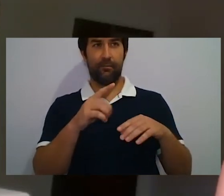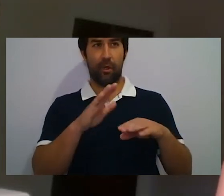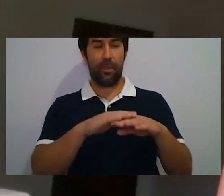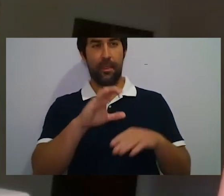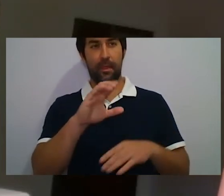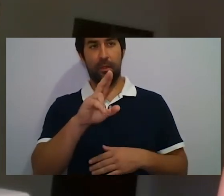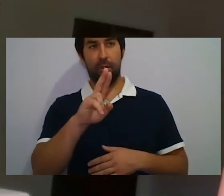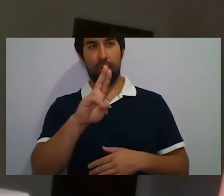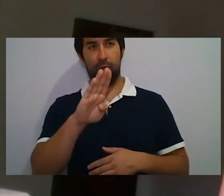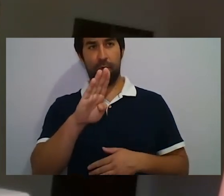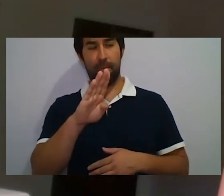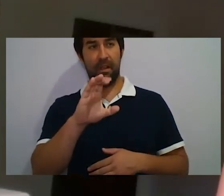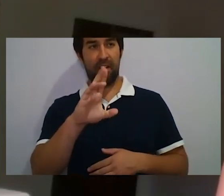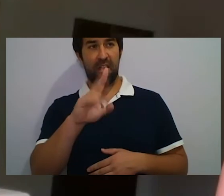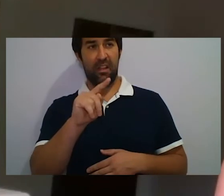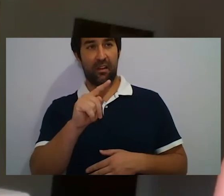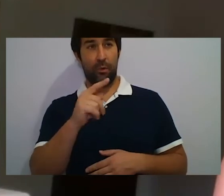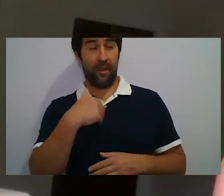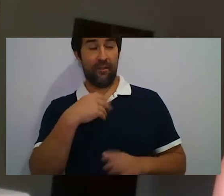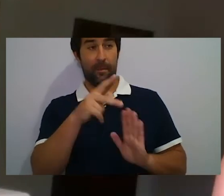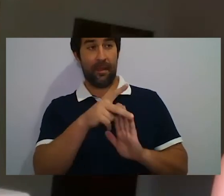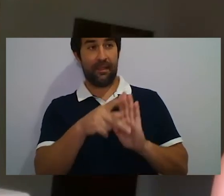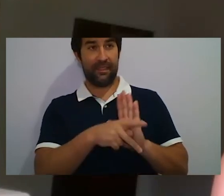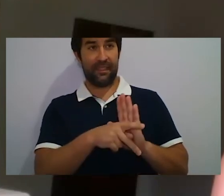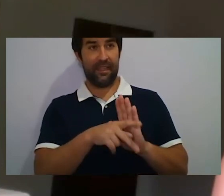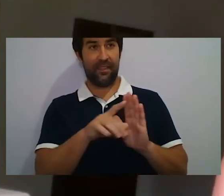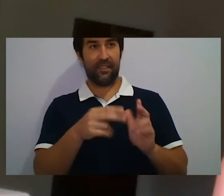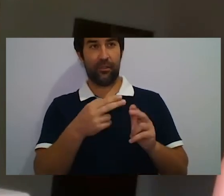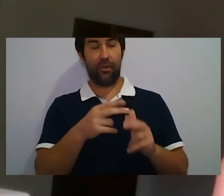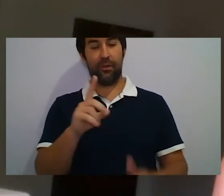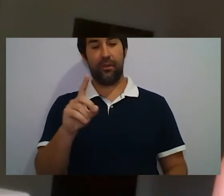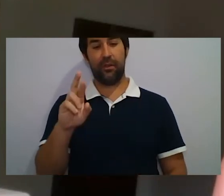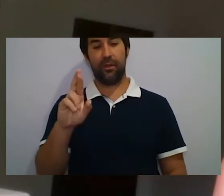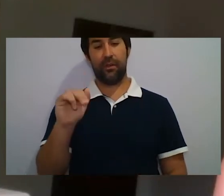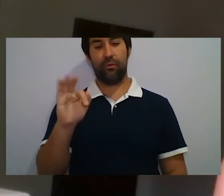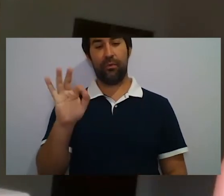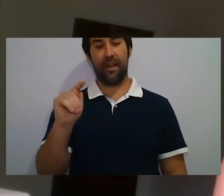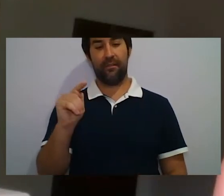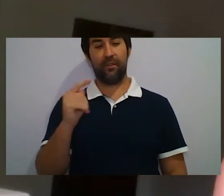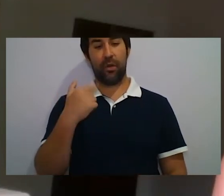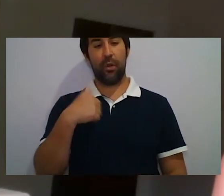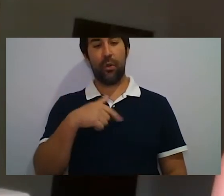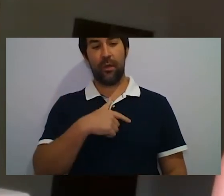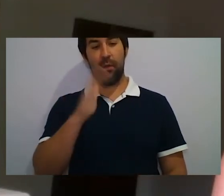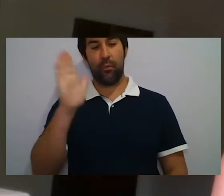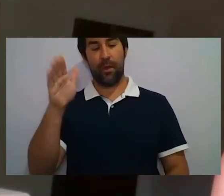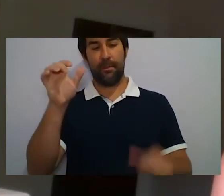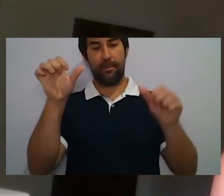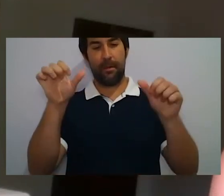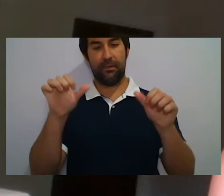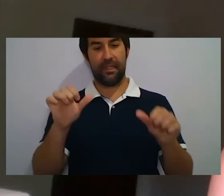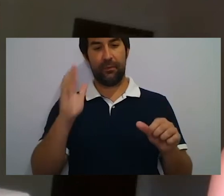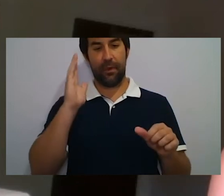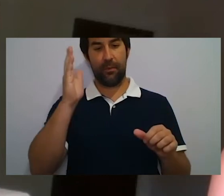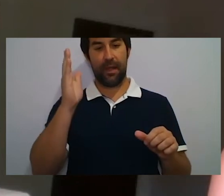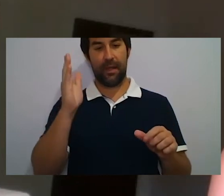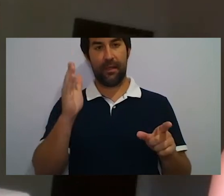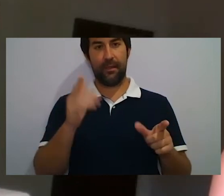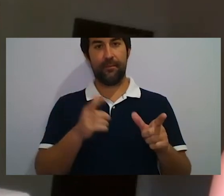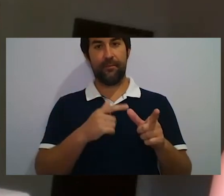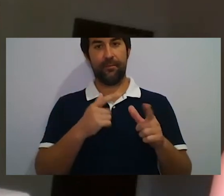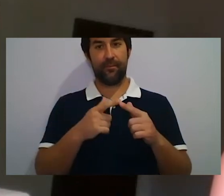this waterway, and what aspects of it can we do to address that flooding? What is the actual impact of the flooding? What is happening